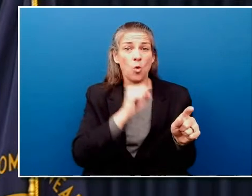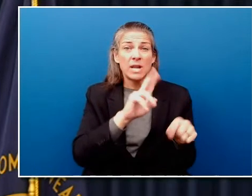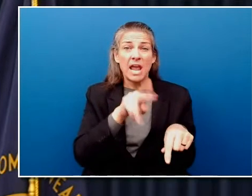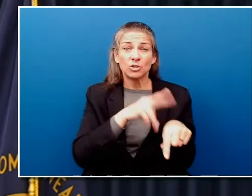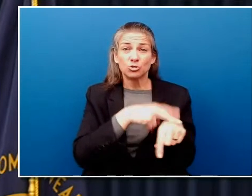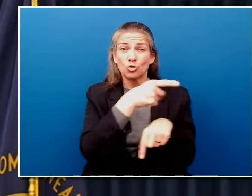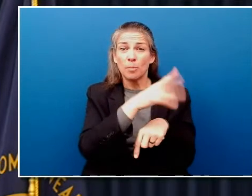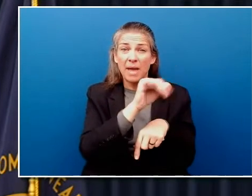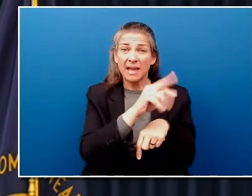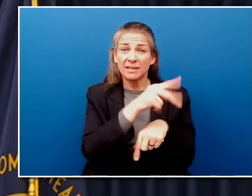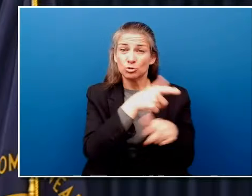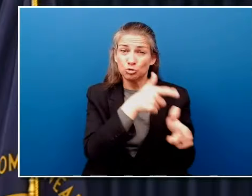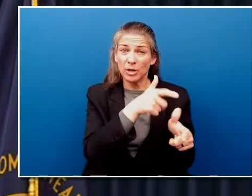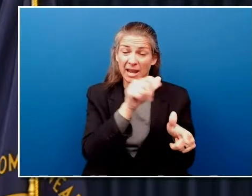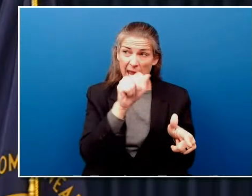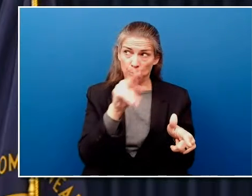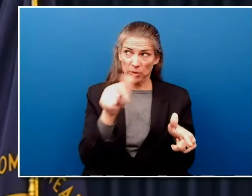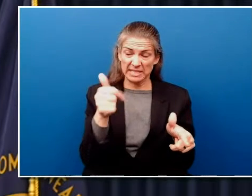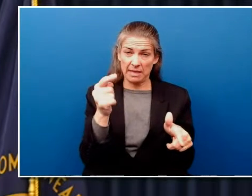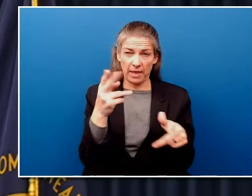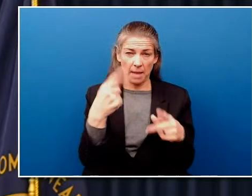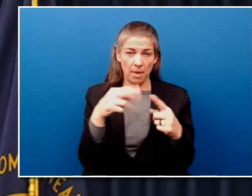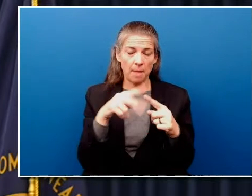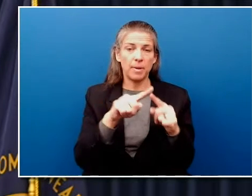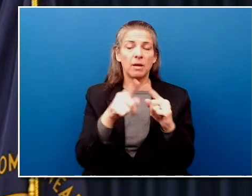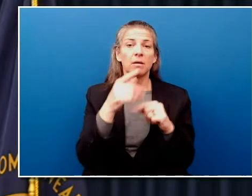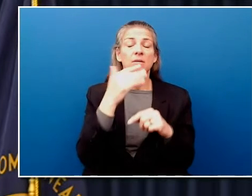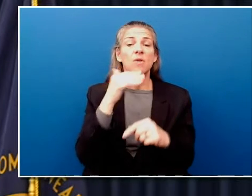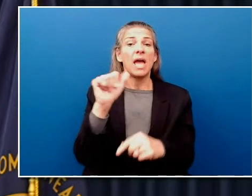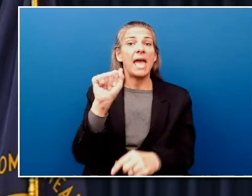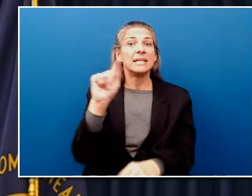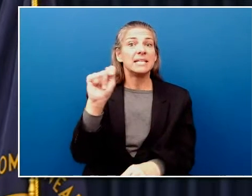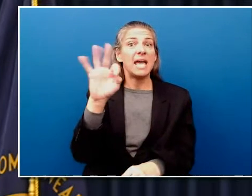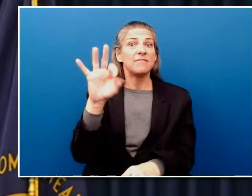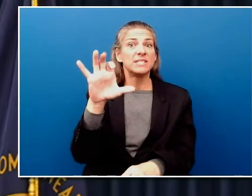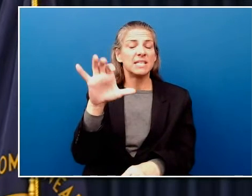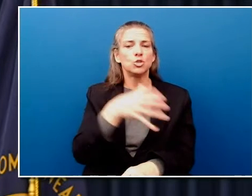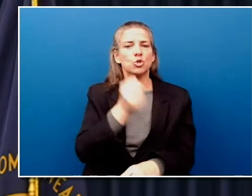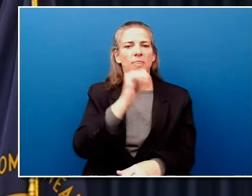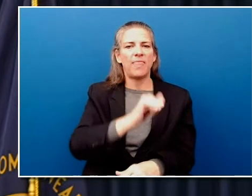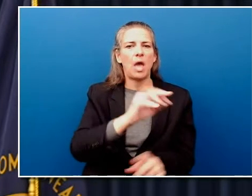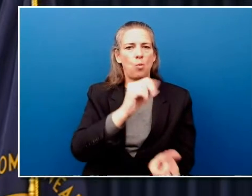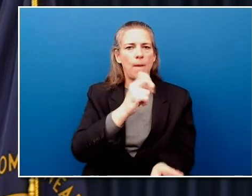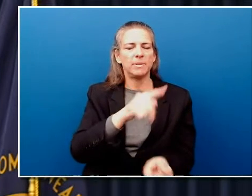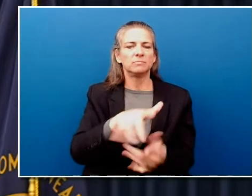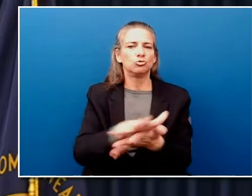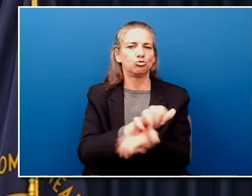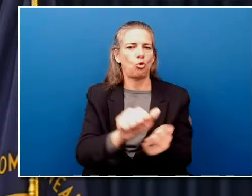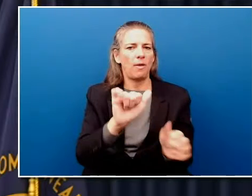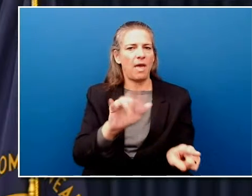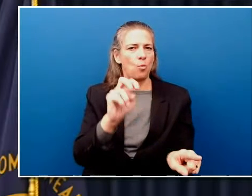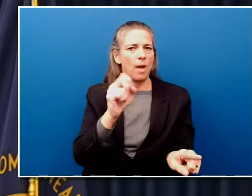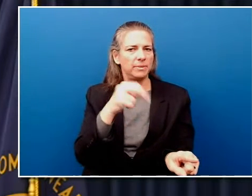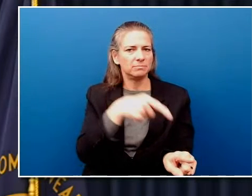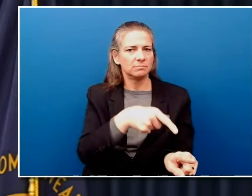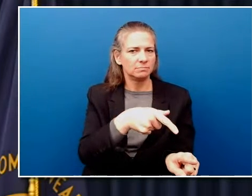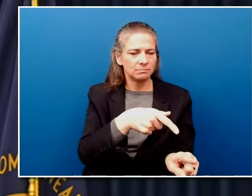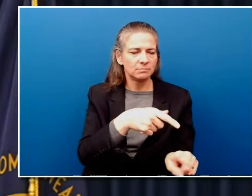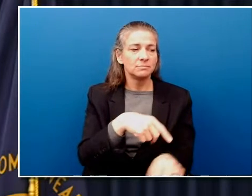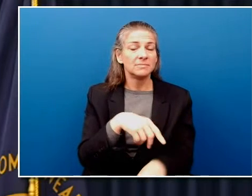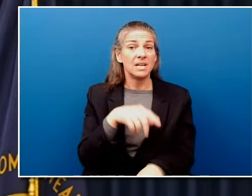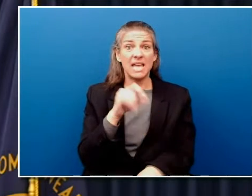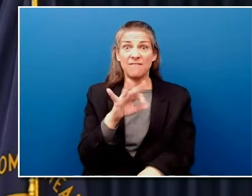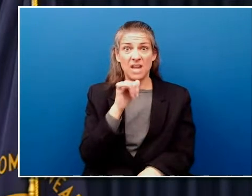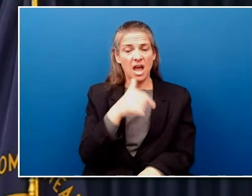April 10th. Thankfully, the ATF seized that weapon and it was destroyed. Otherwise, I was going to have to